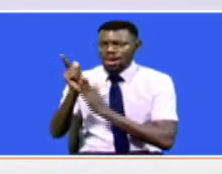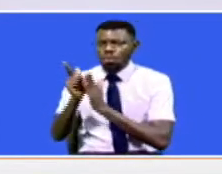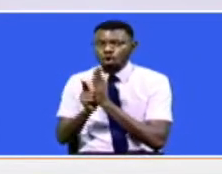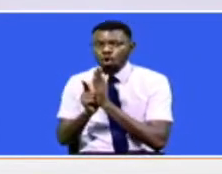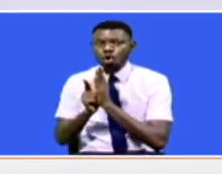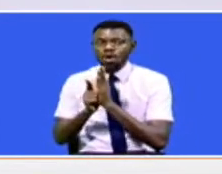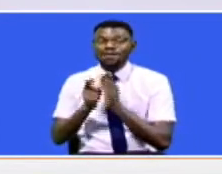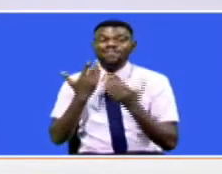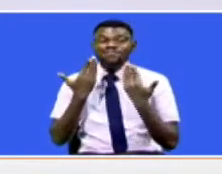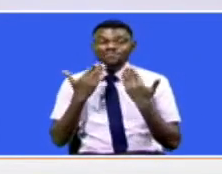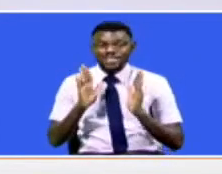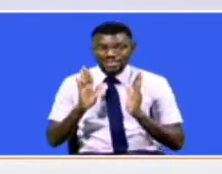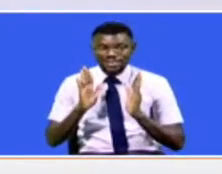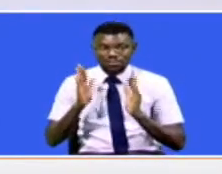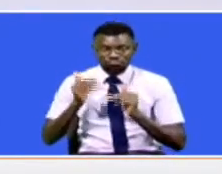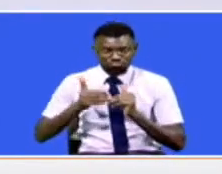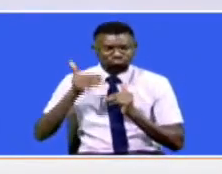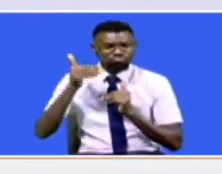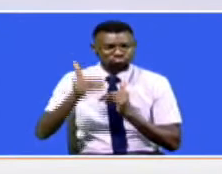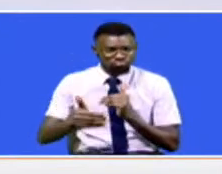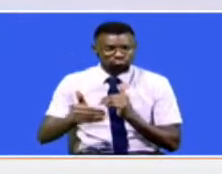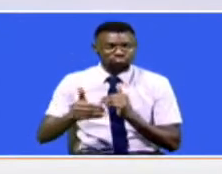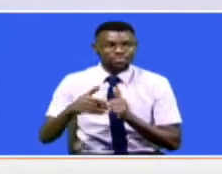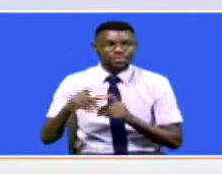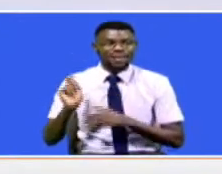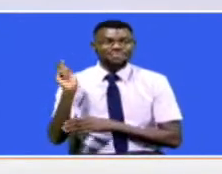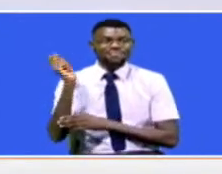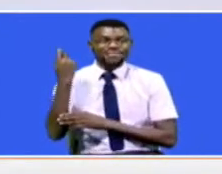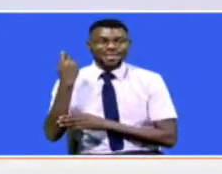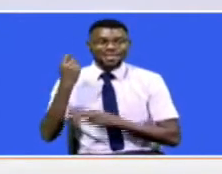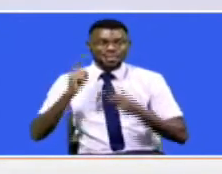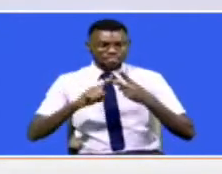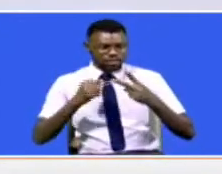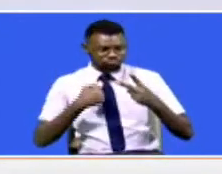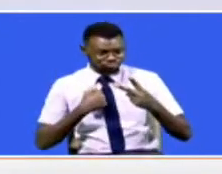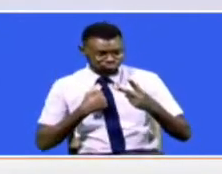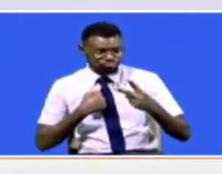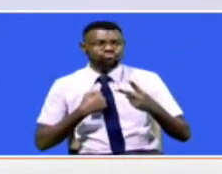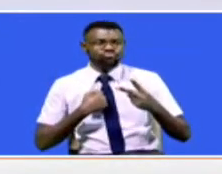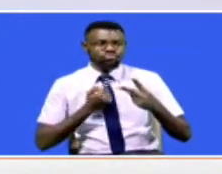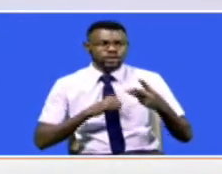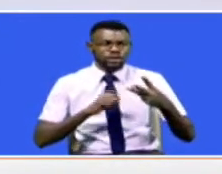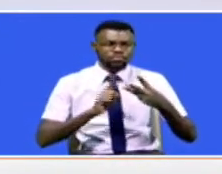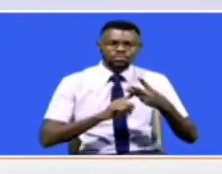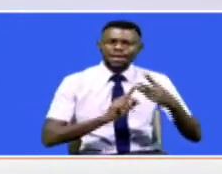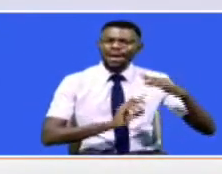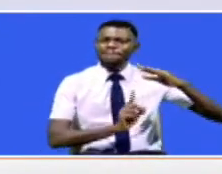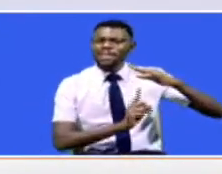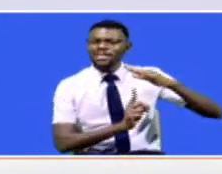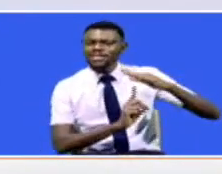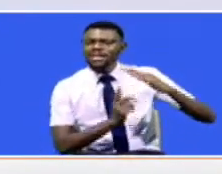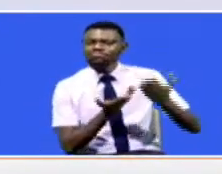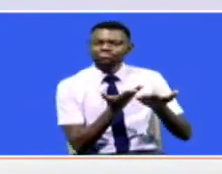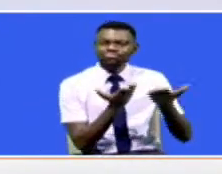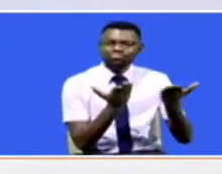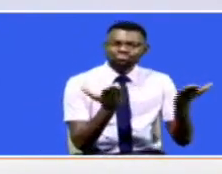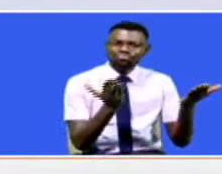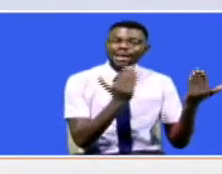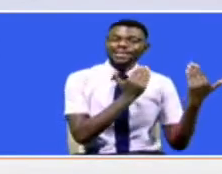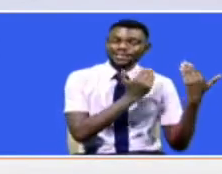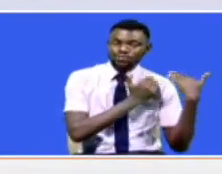Thereafter, the president and I and the ministers responsible will